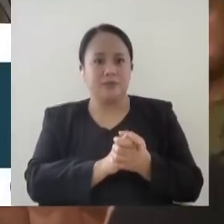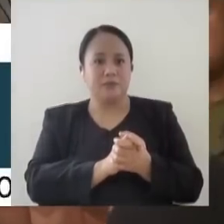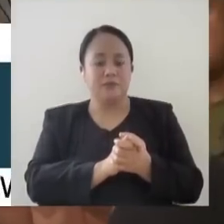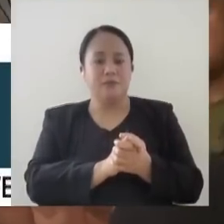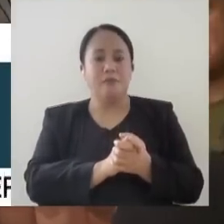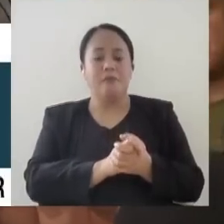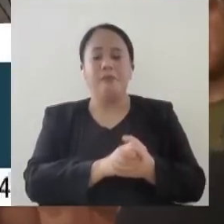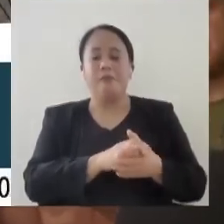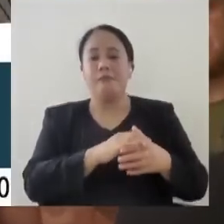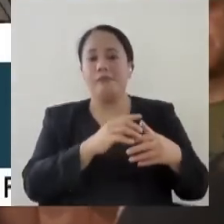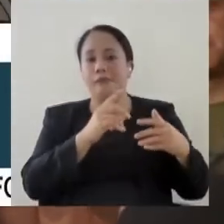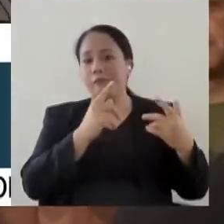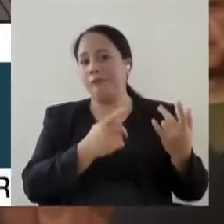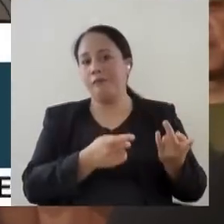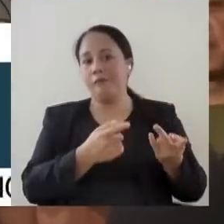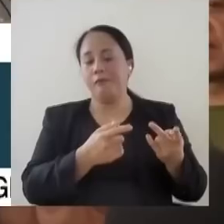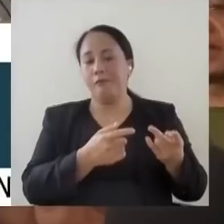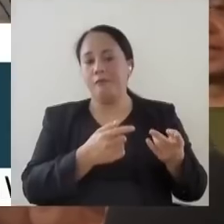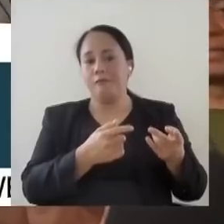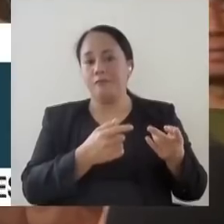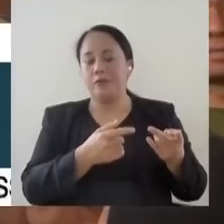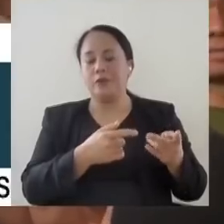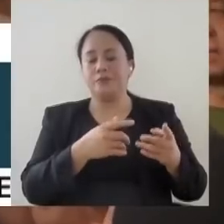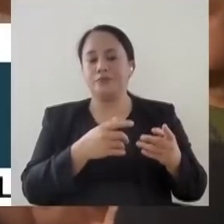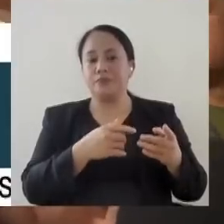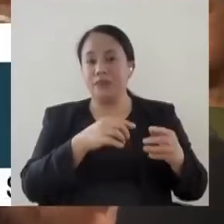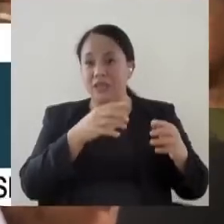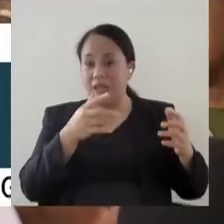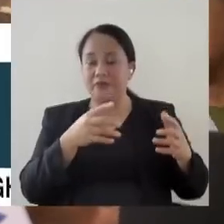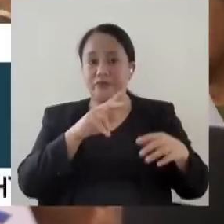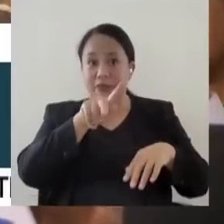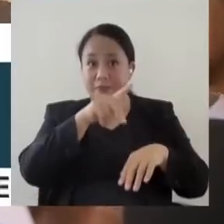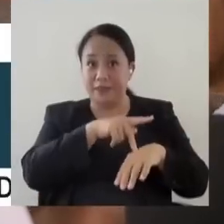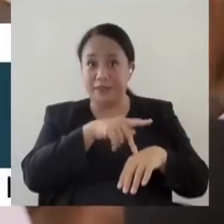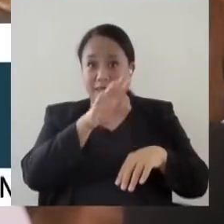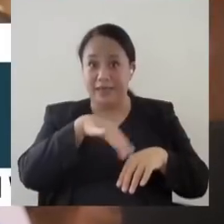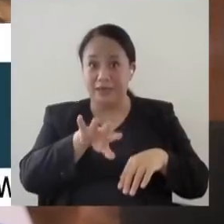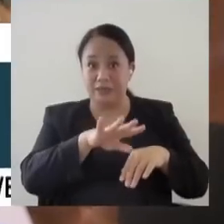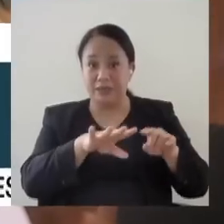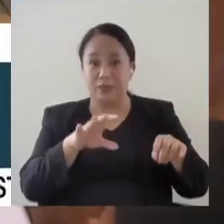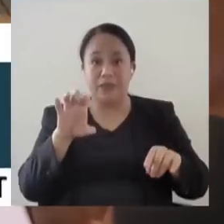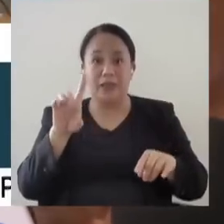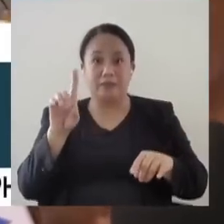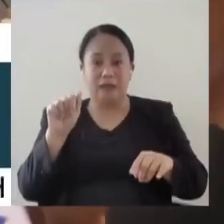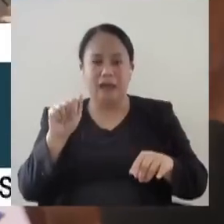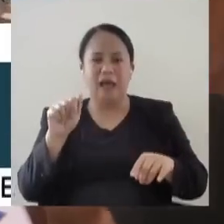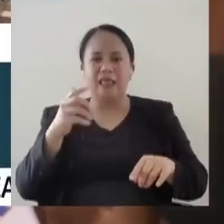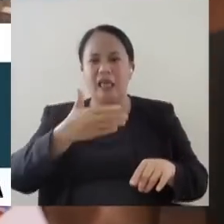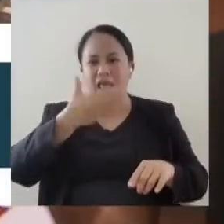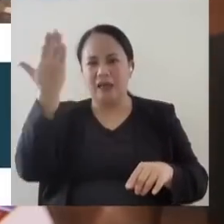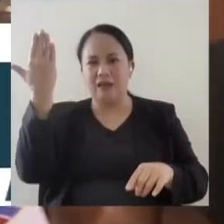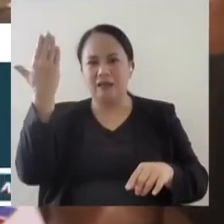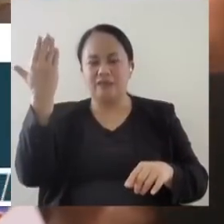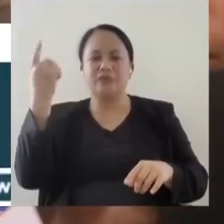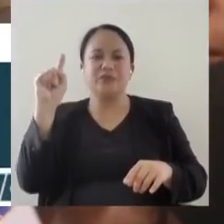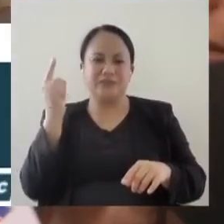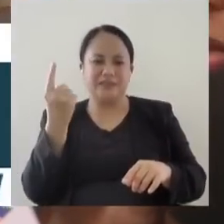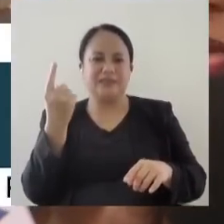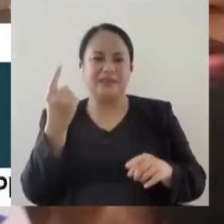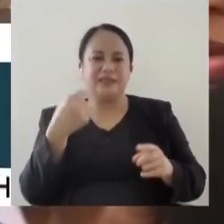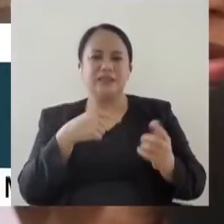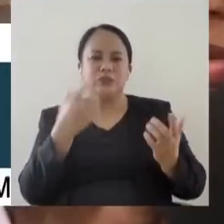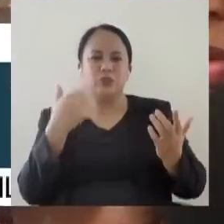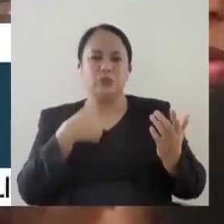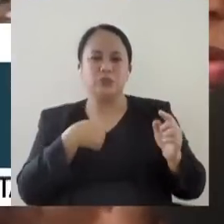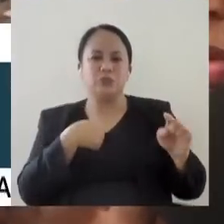presence of Philippine bases with EDCA sites is being used as a cover for their true intent of dominating and